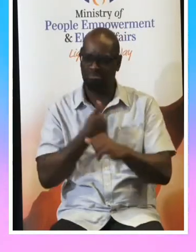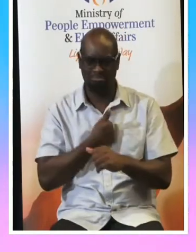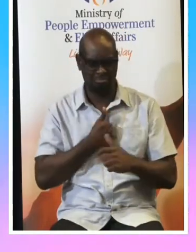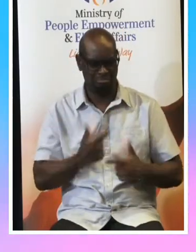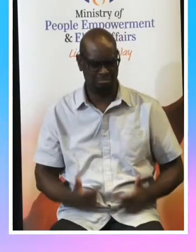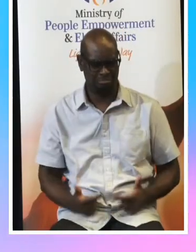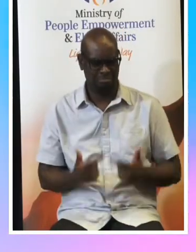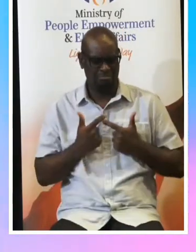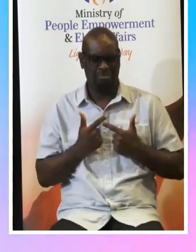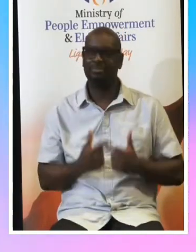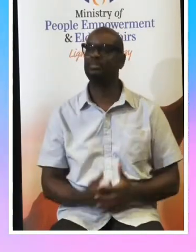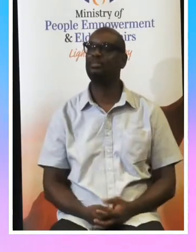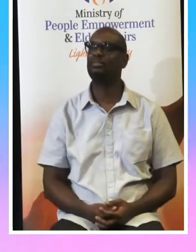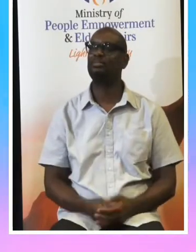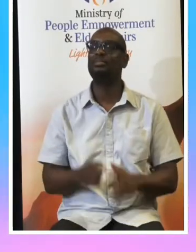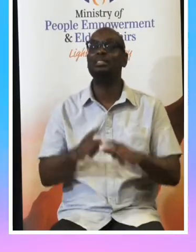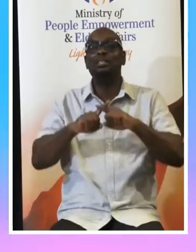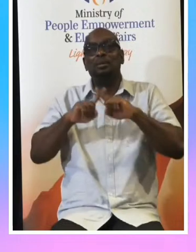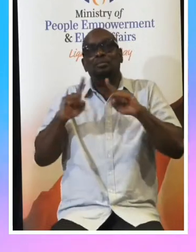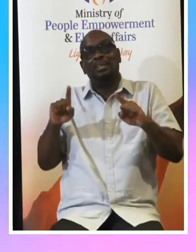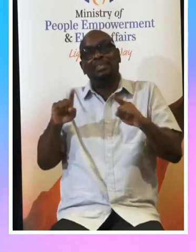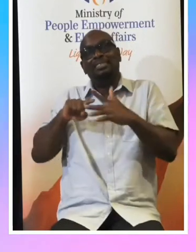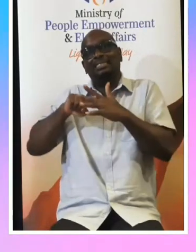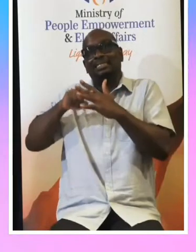But at the outset, let me say this.